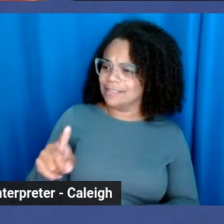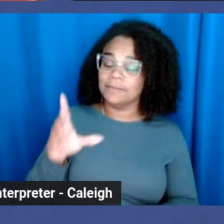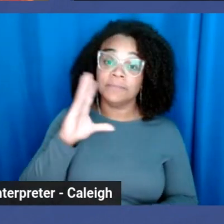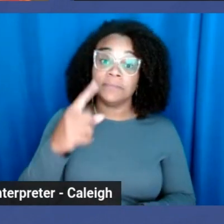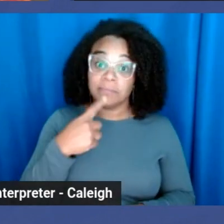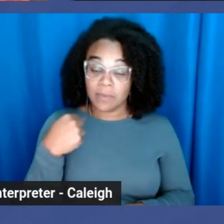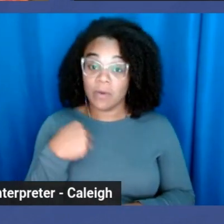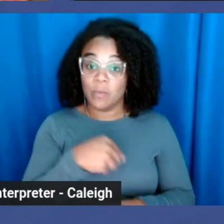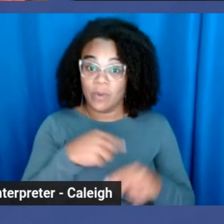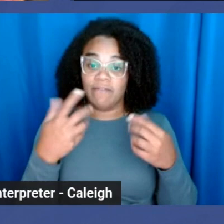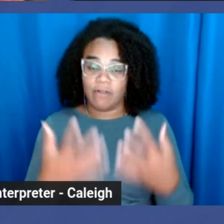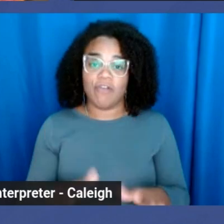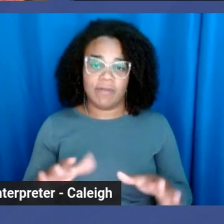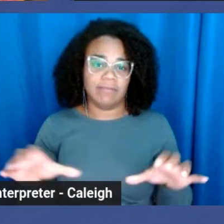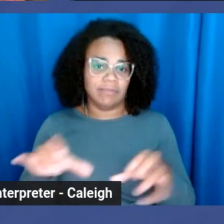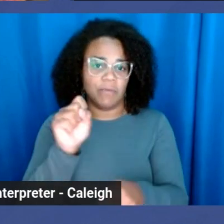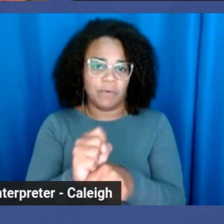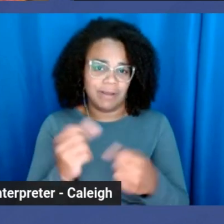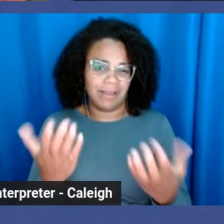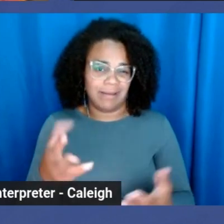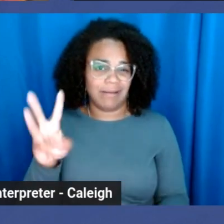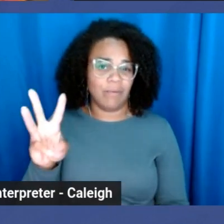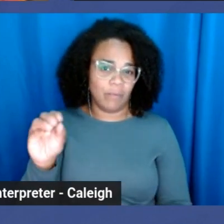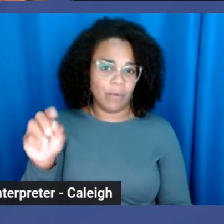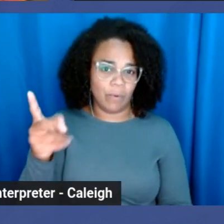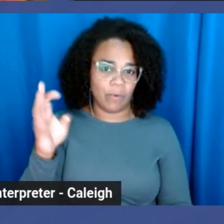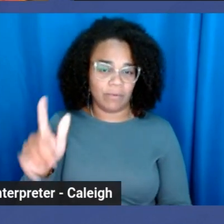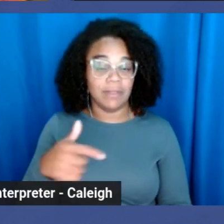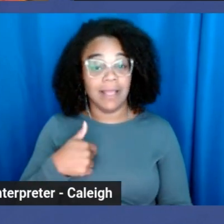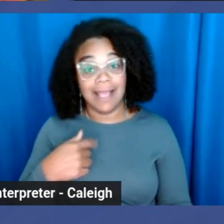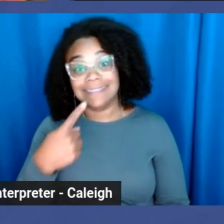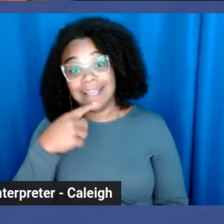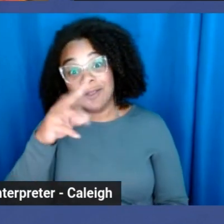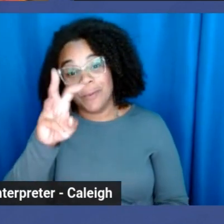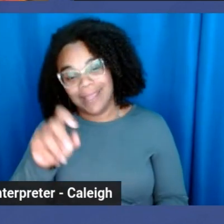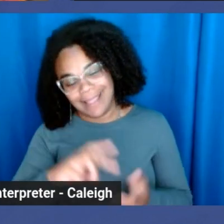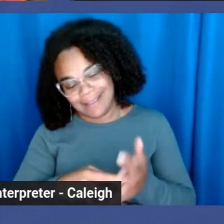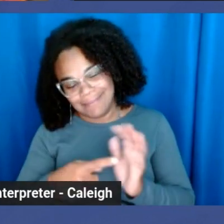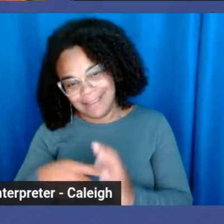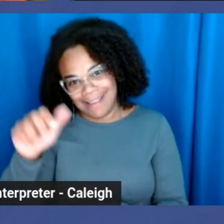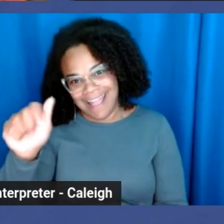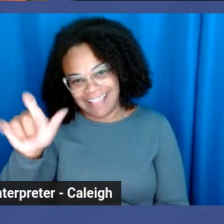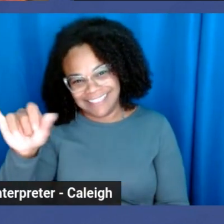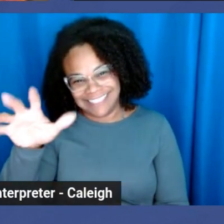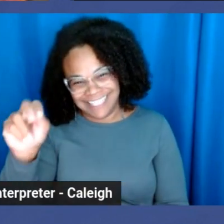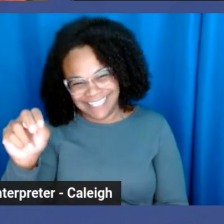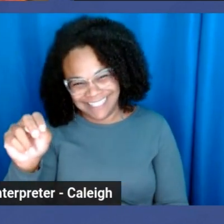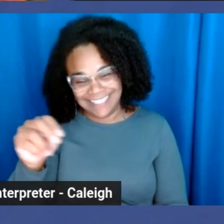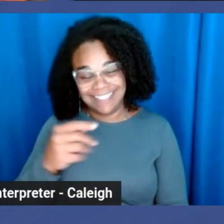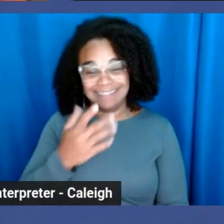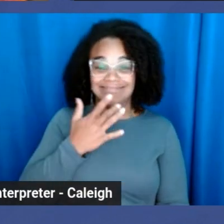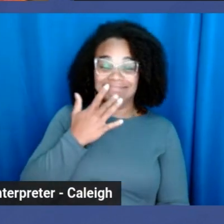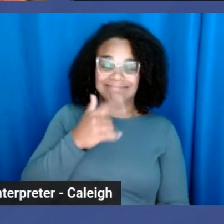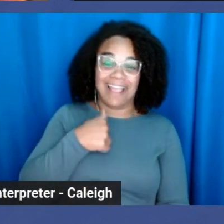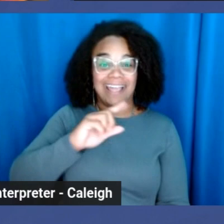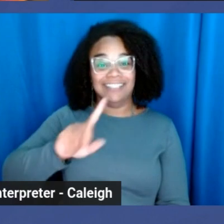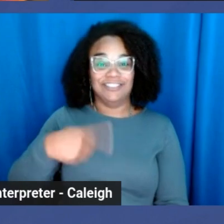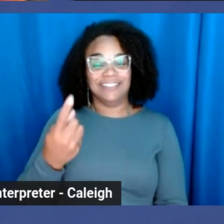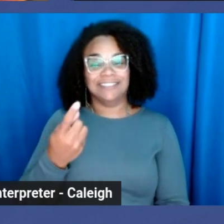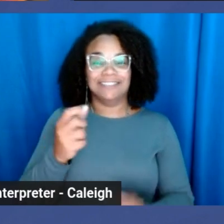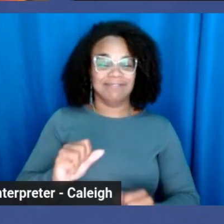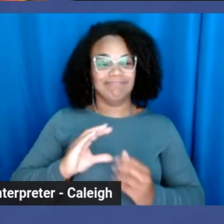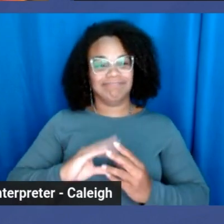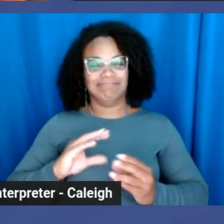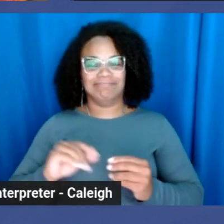actually done the work here at Woodhull. And when I say we, I mean Allison, not me. I just get to talk about it, which is great. We've done the